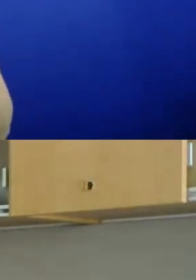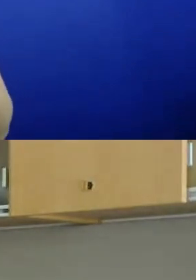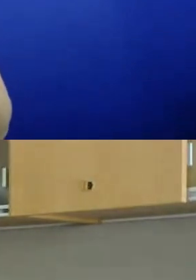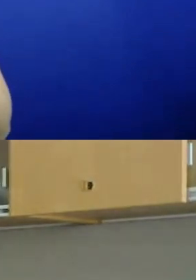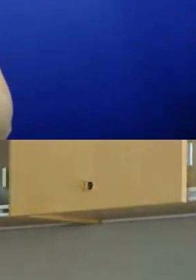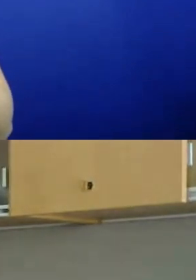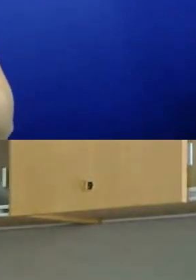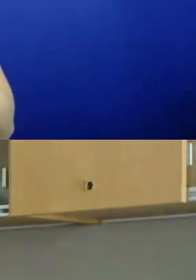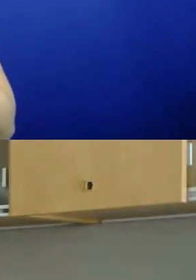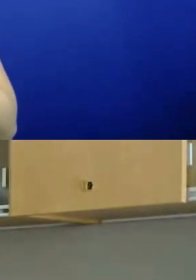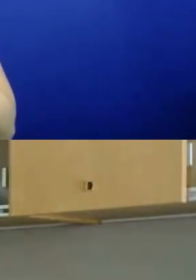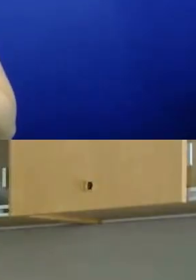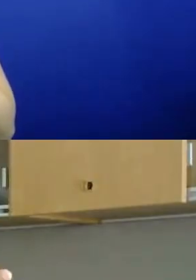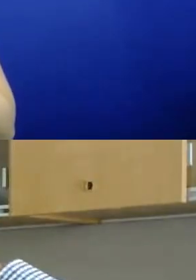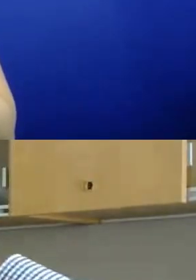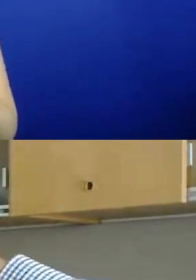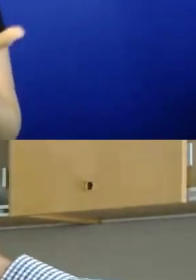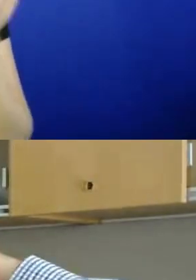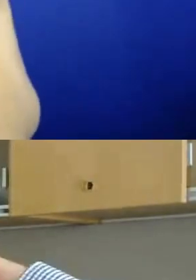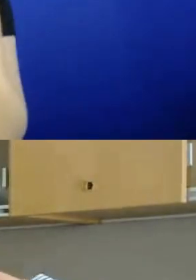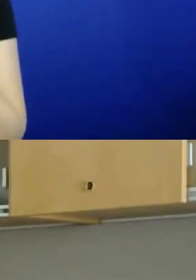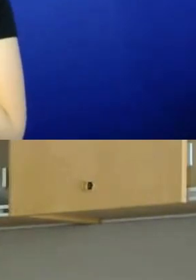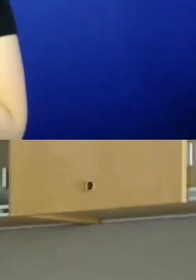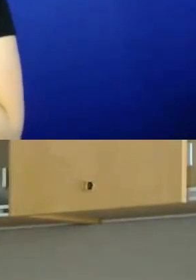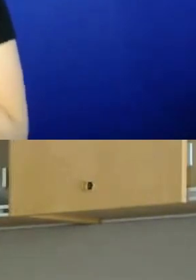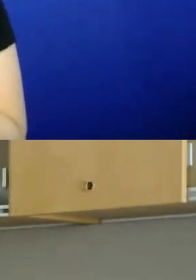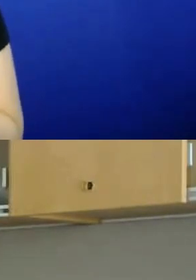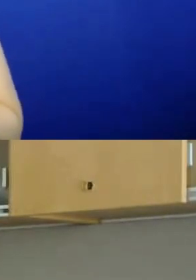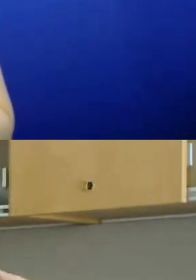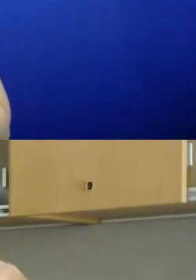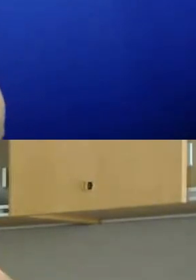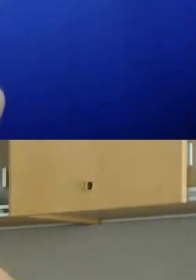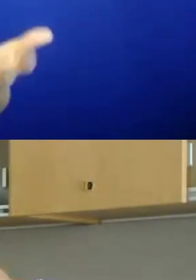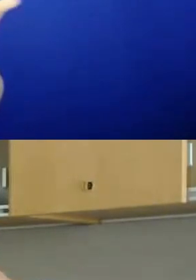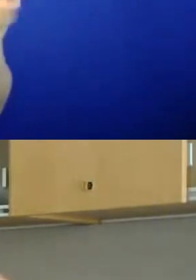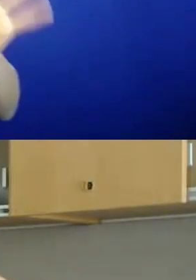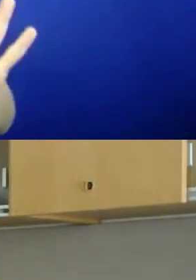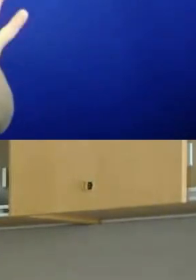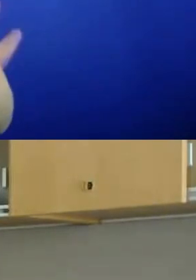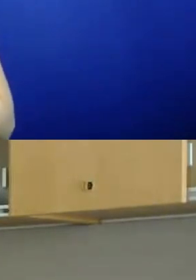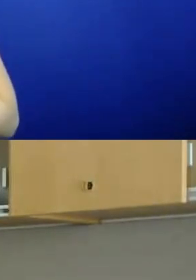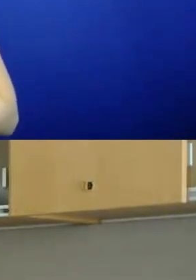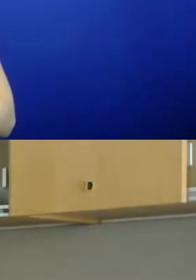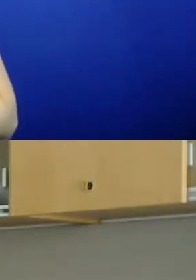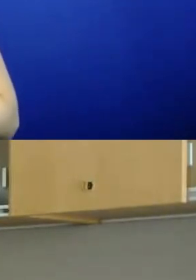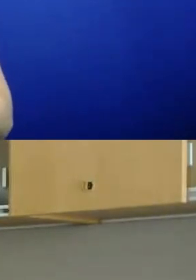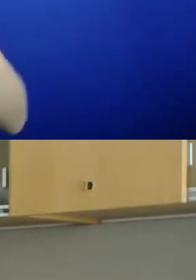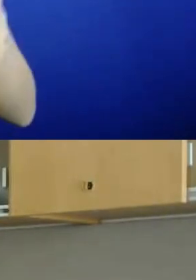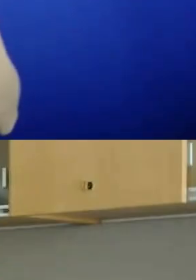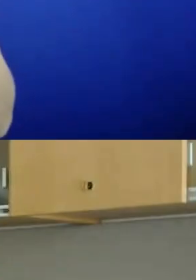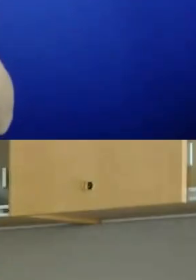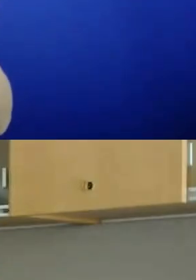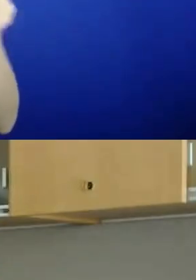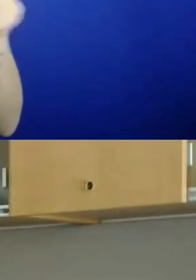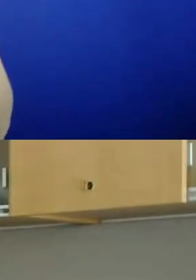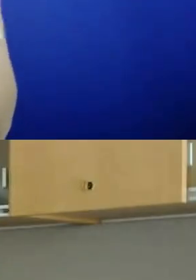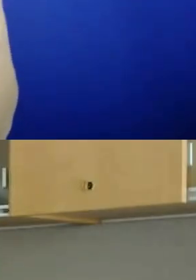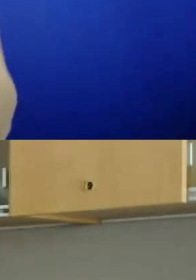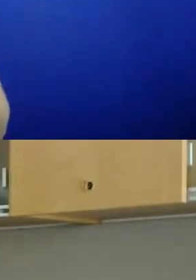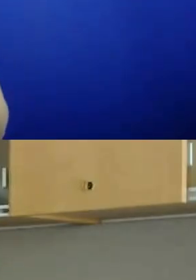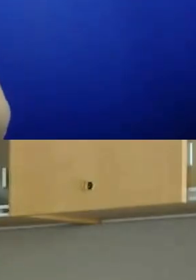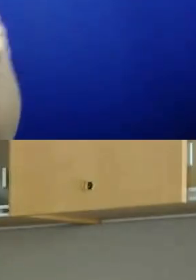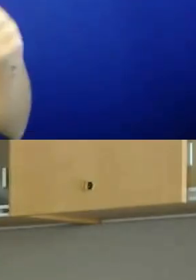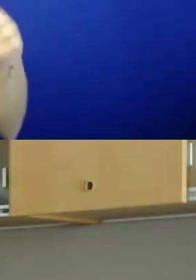on? No? That So sounds reasonable to me. yeah, I mean, look, so John mentioned we're in the era of